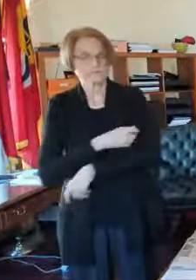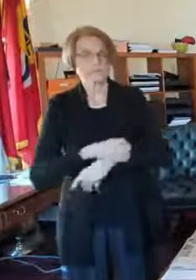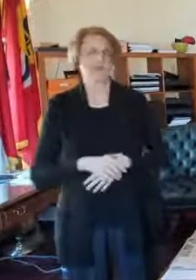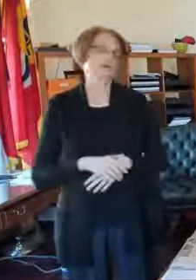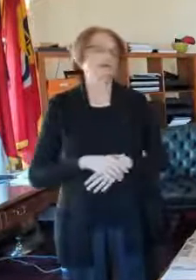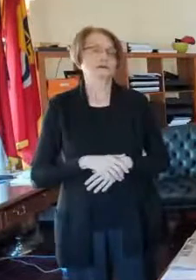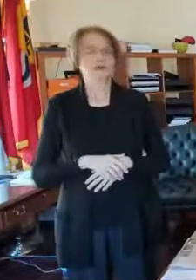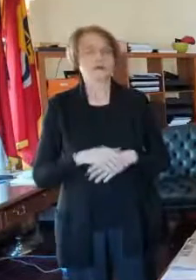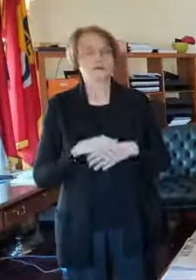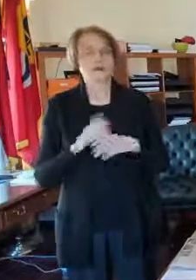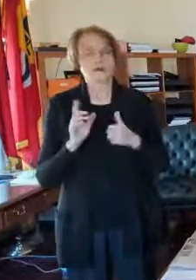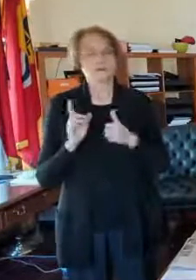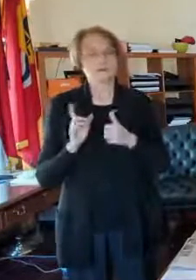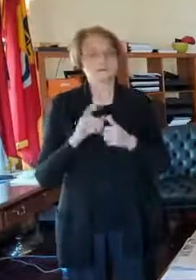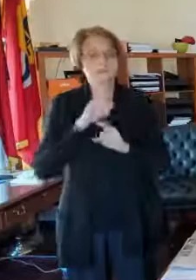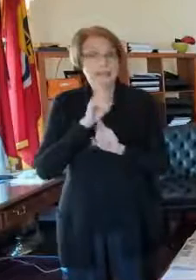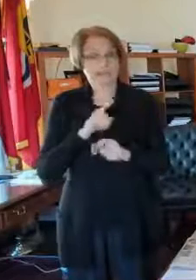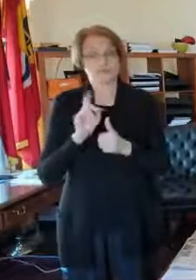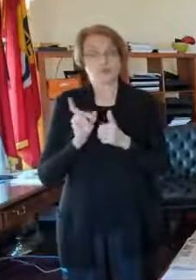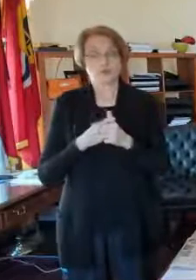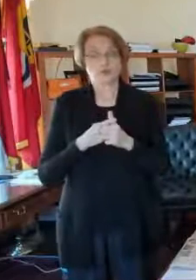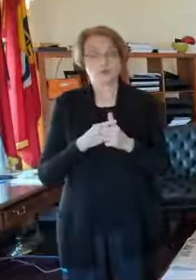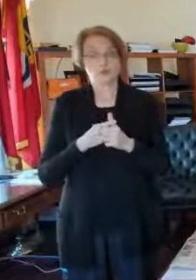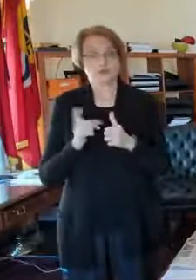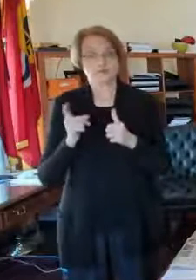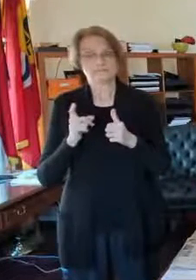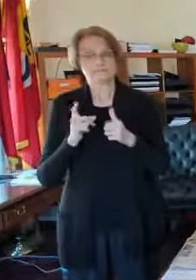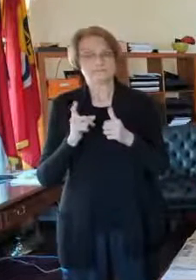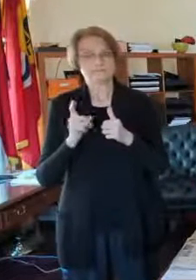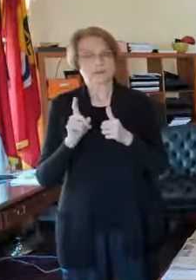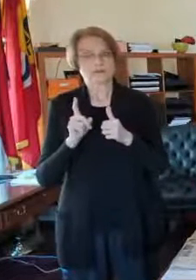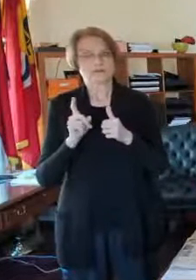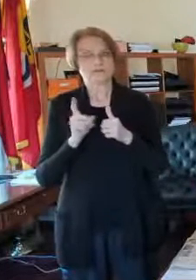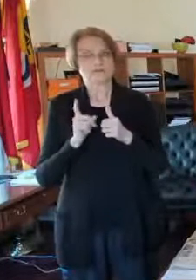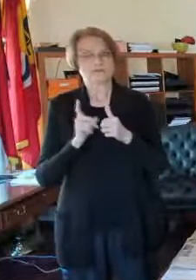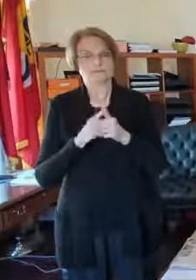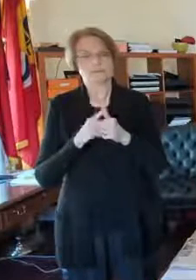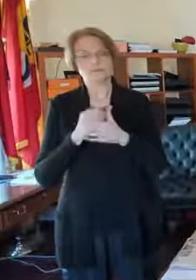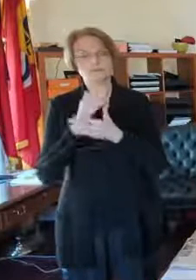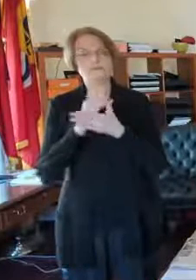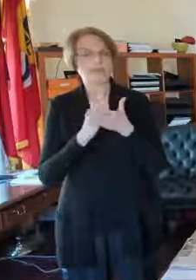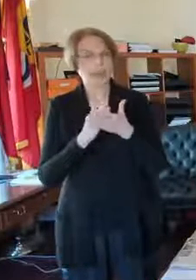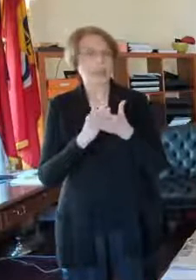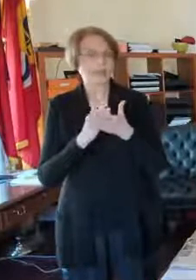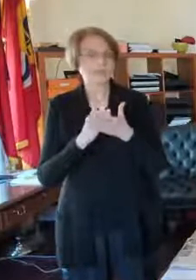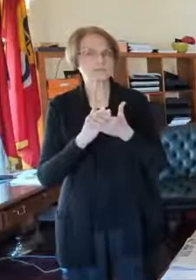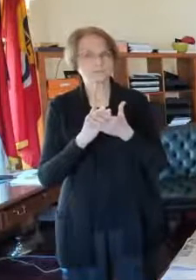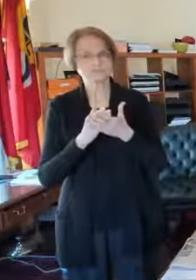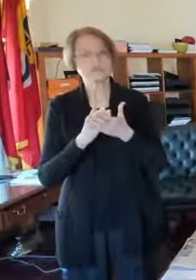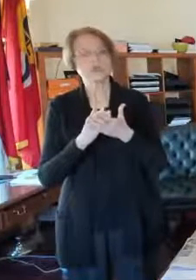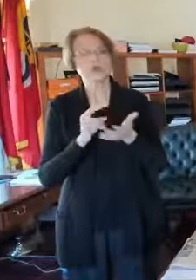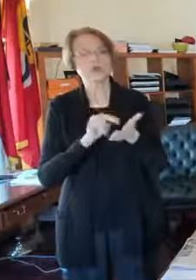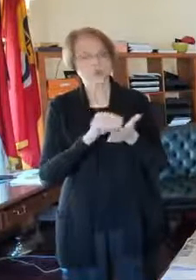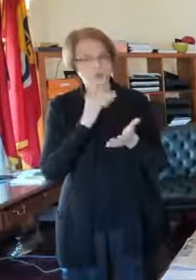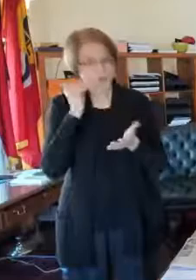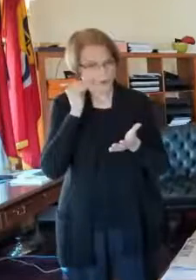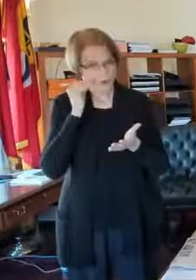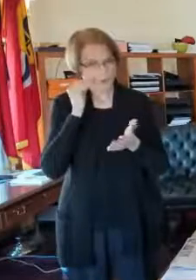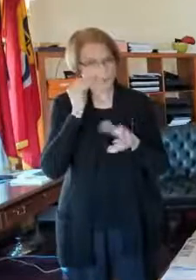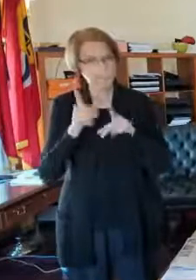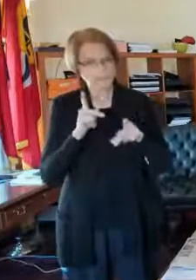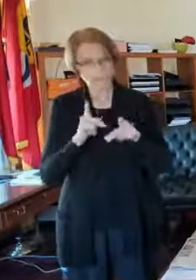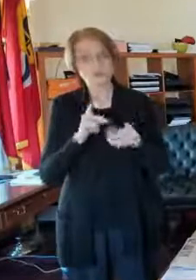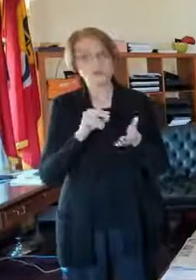first of all, in the first tier, in the first phase, nursing homes and nursing home workers were in that first